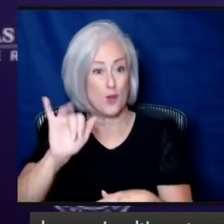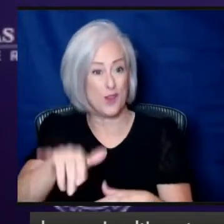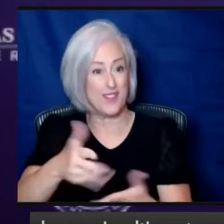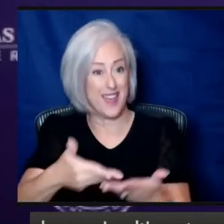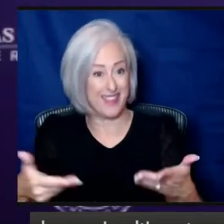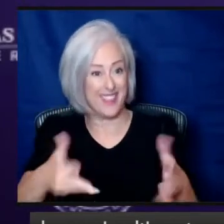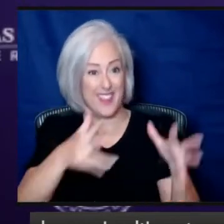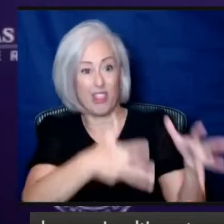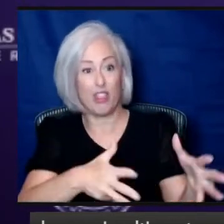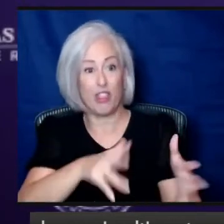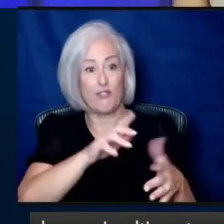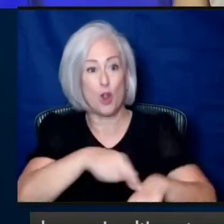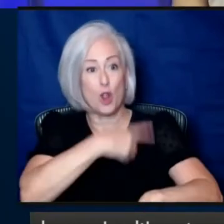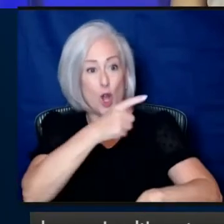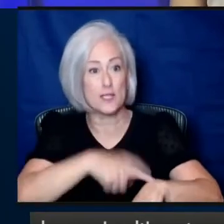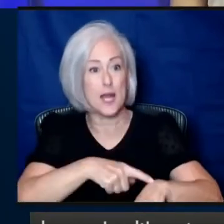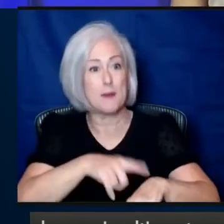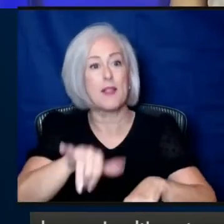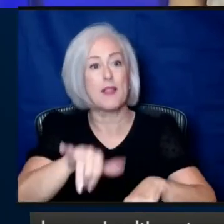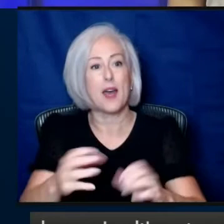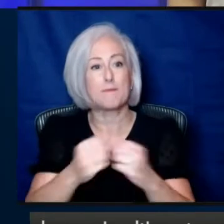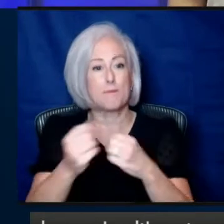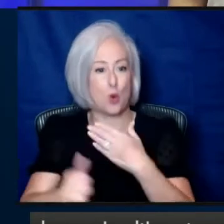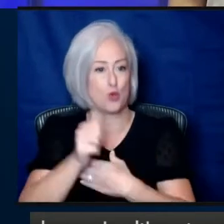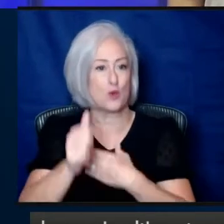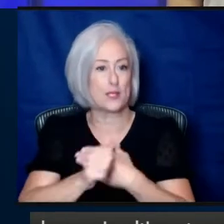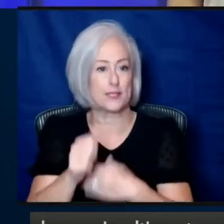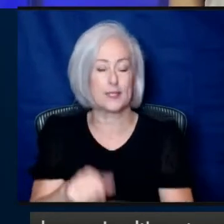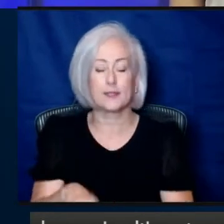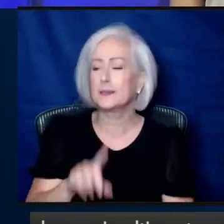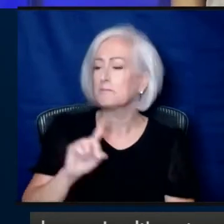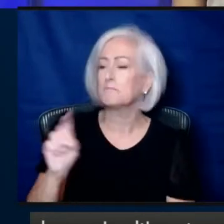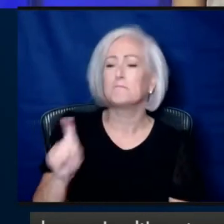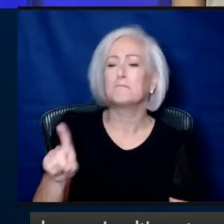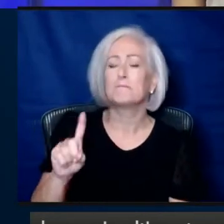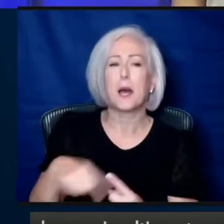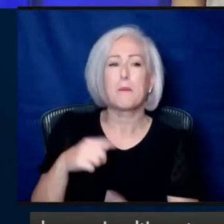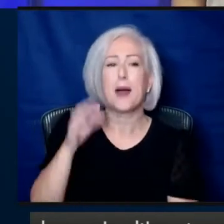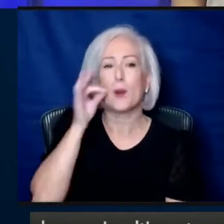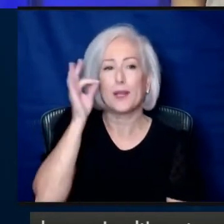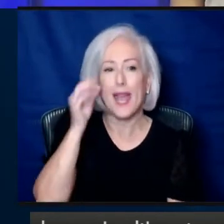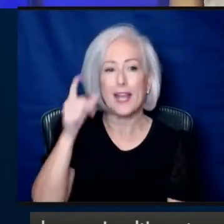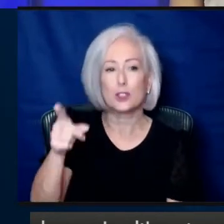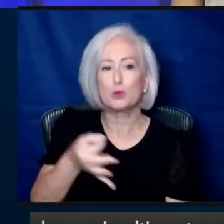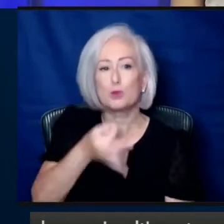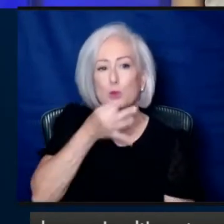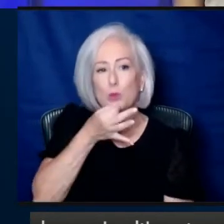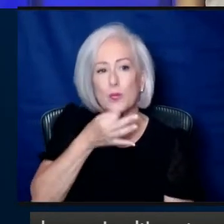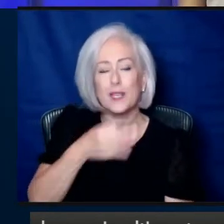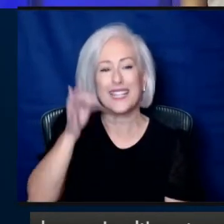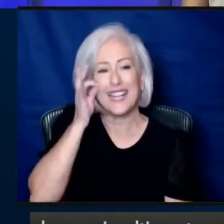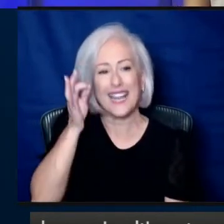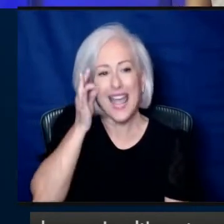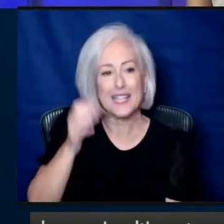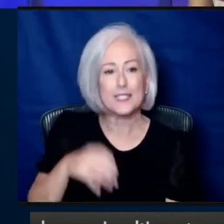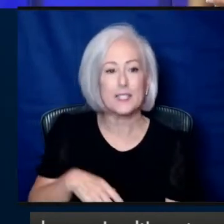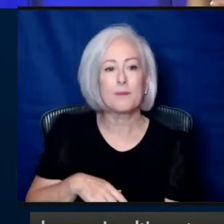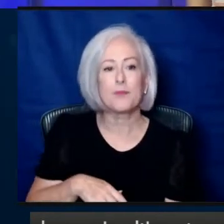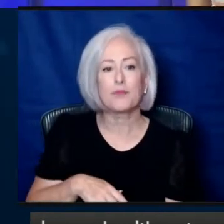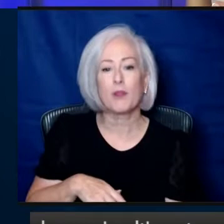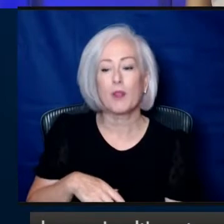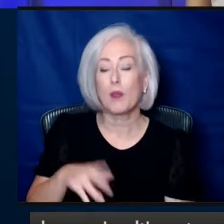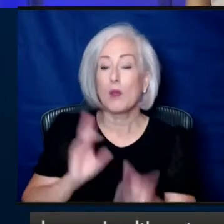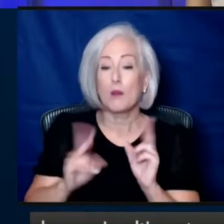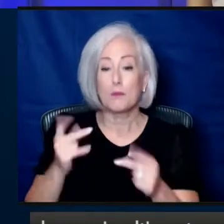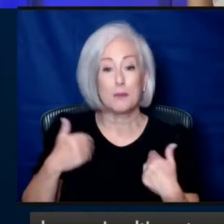risk. I want to ask you a question about cats because you also are an expert in felines. People have the litter box in